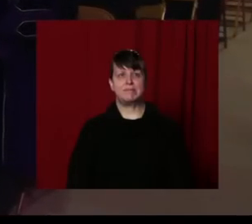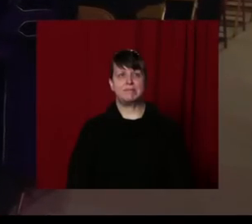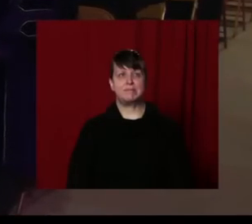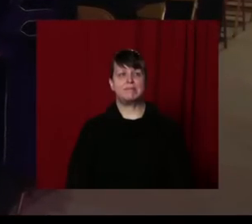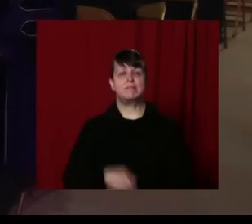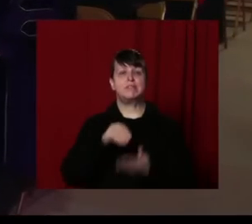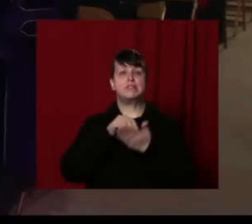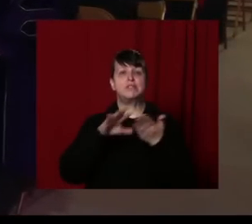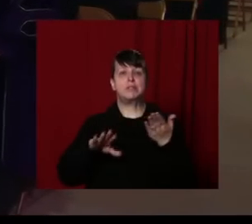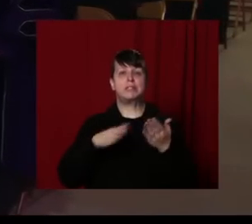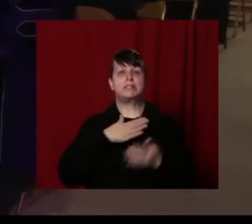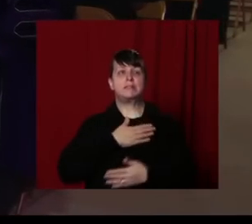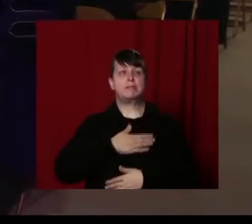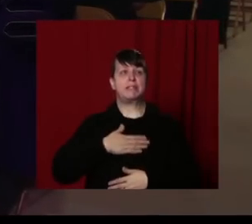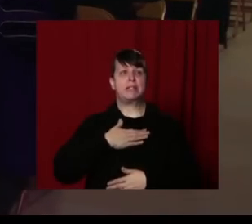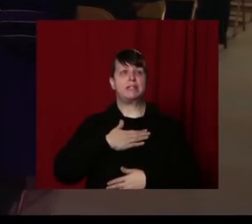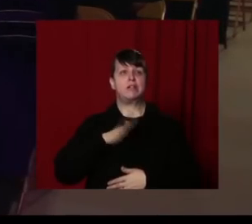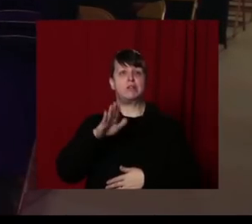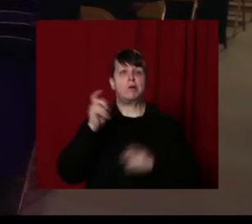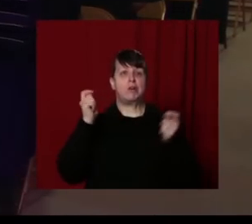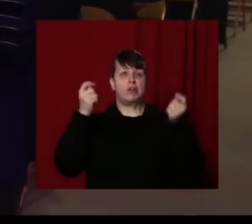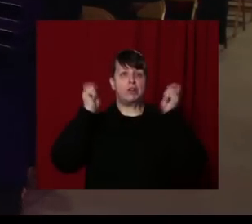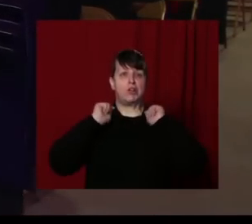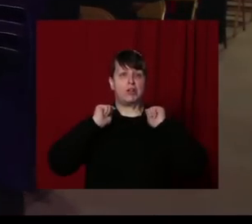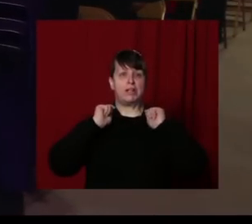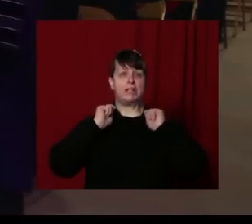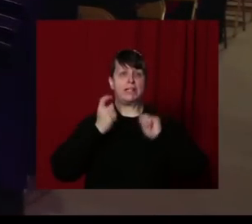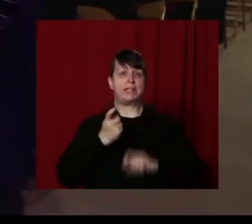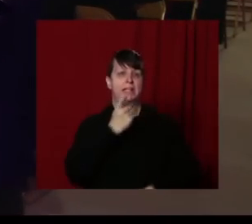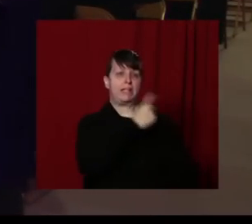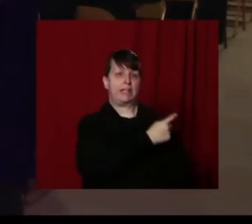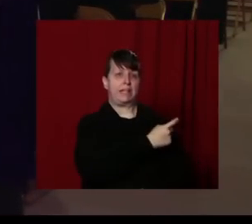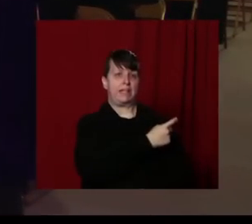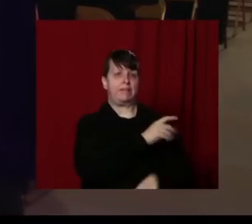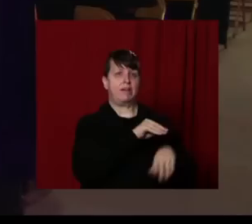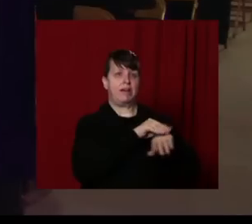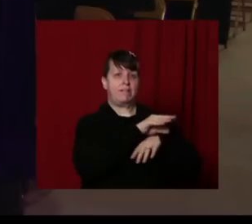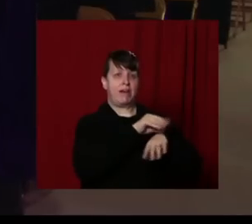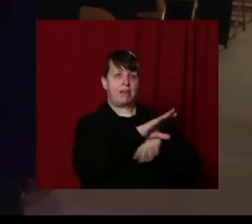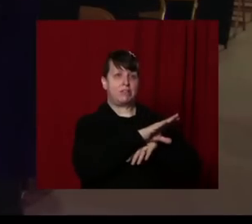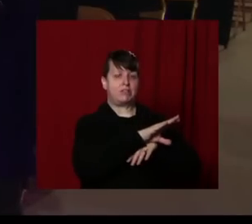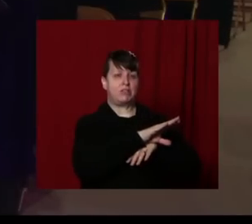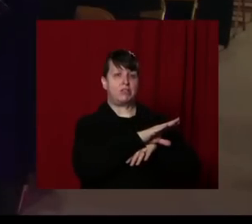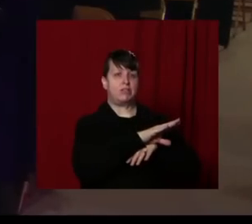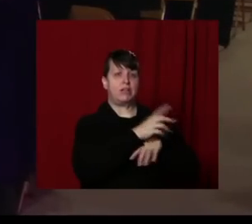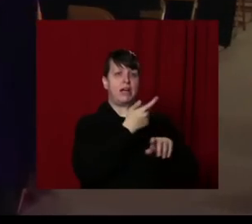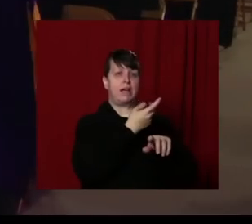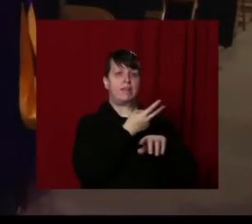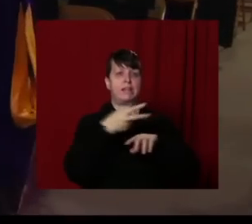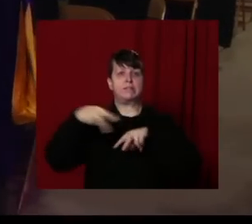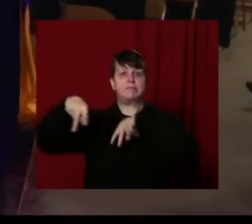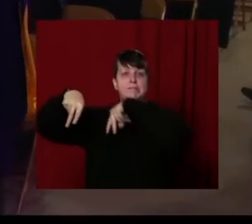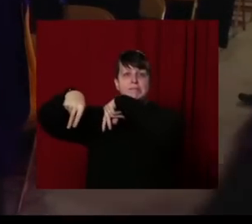Students, please hand your hood to your major advisor and turn your back to him or her.